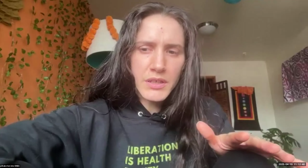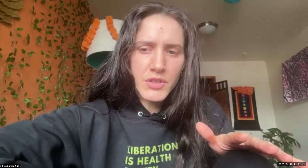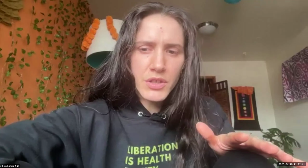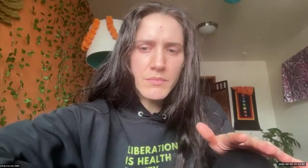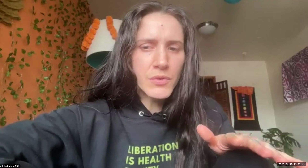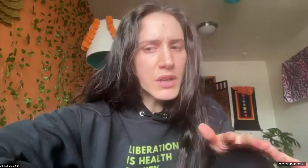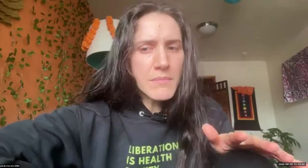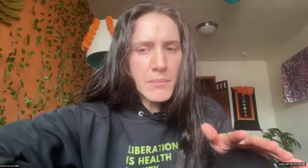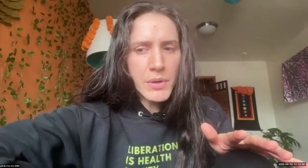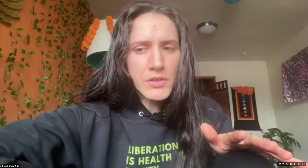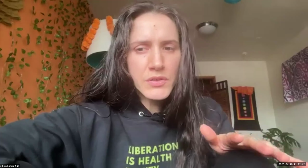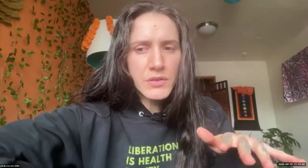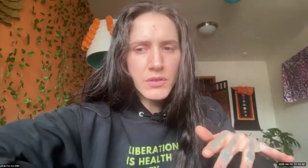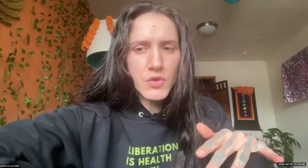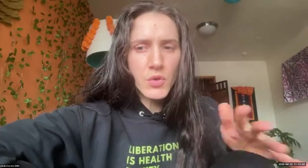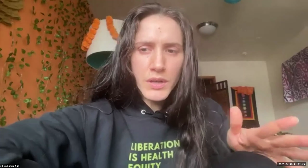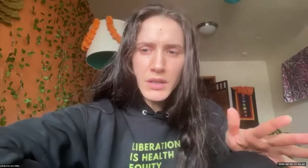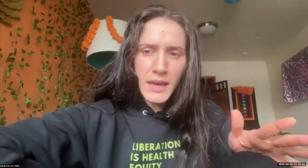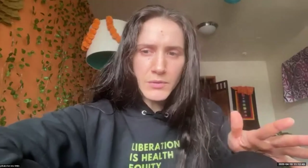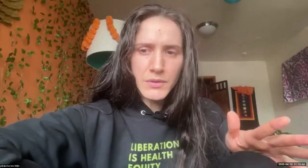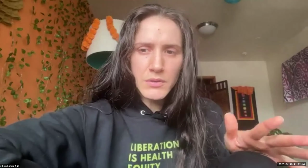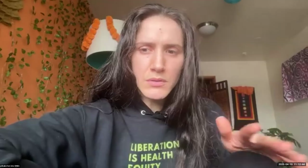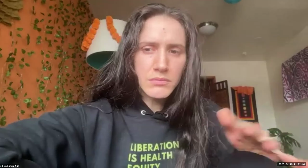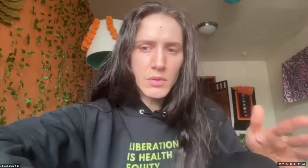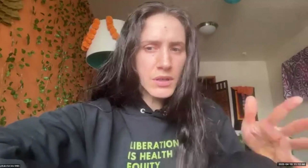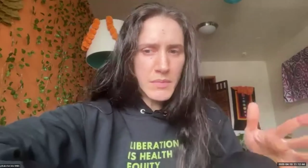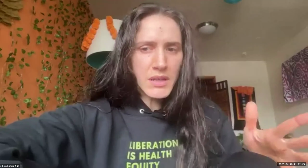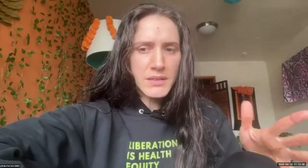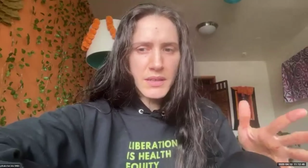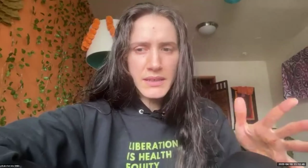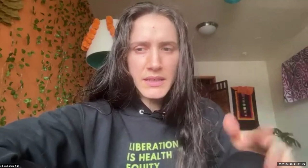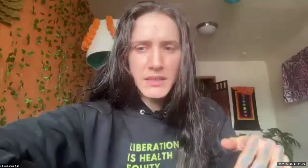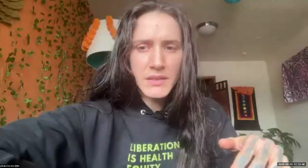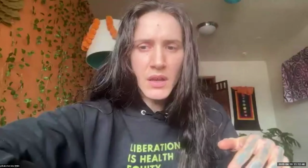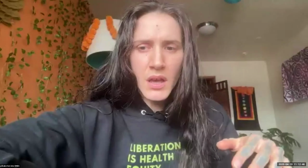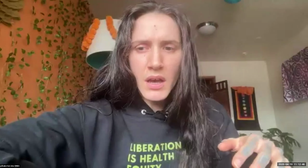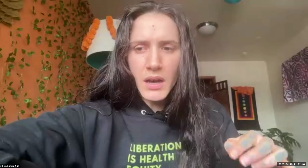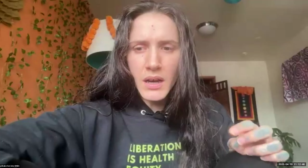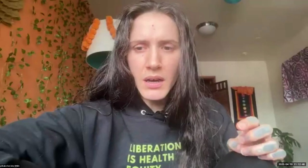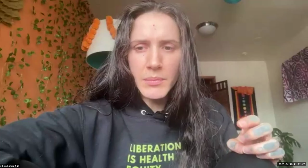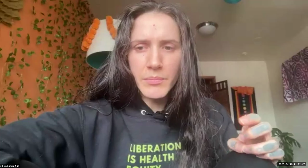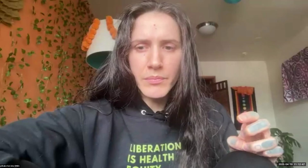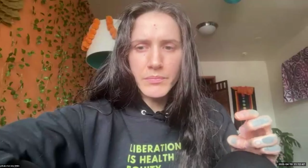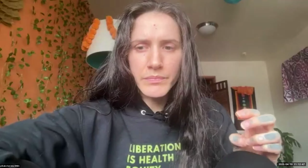you encourage community members to join council or committees like this?